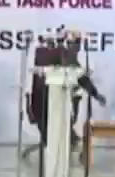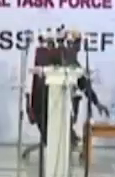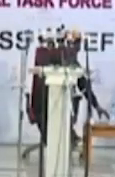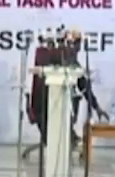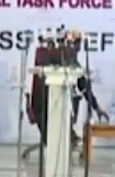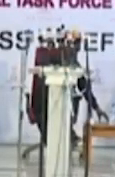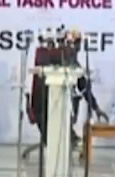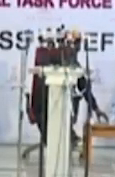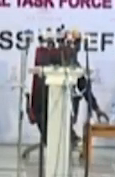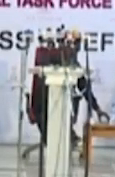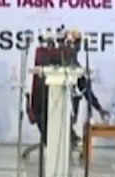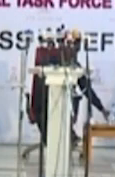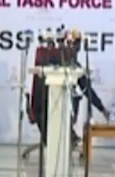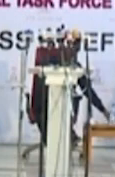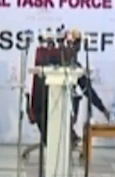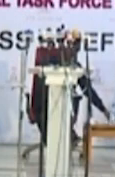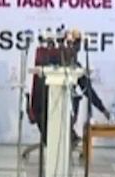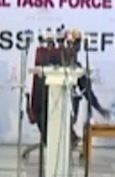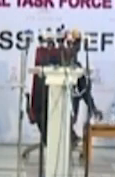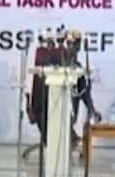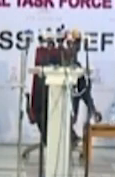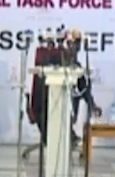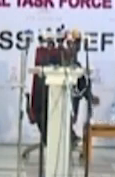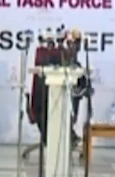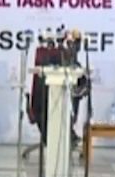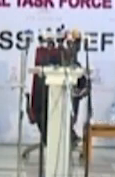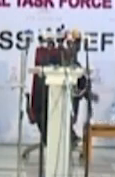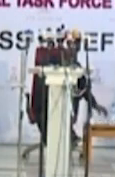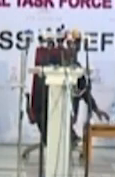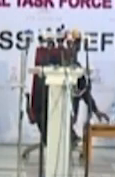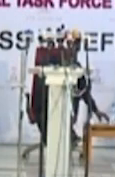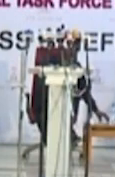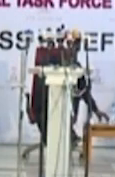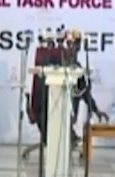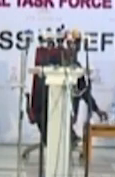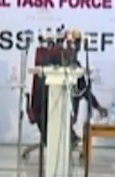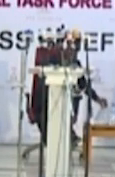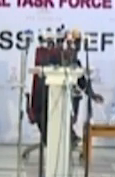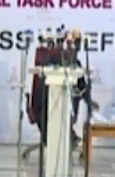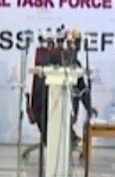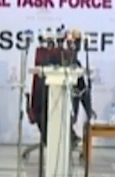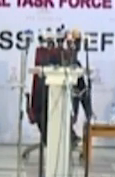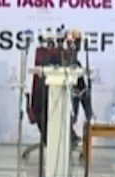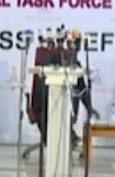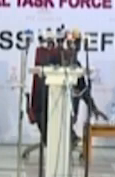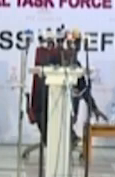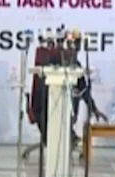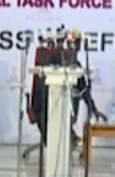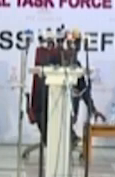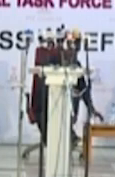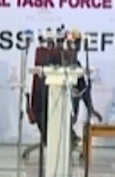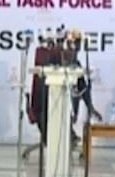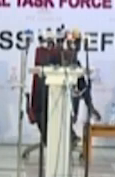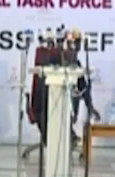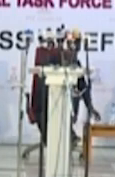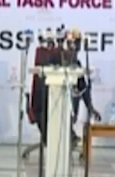Please let me appeal to our colleagues once again to please make it straight and sharp so